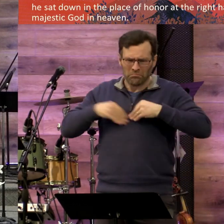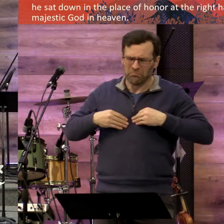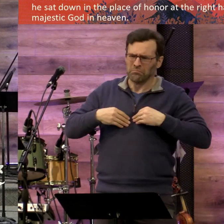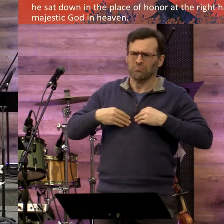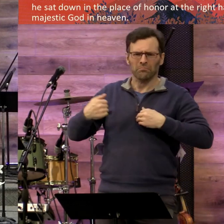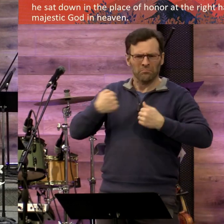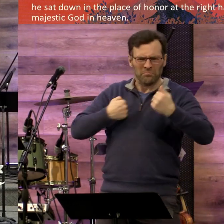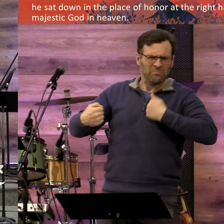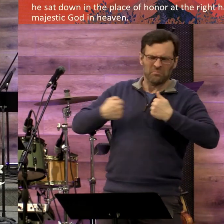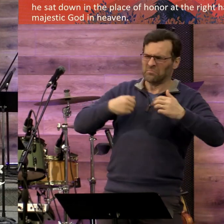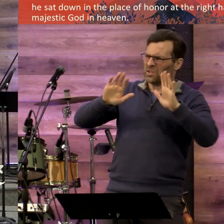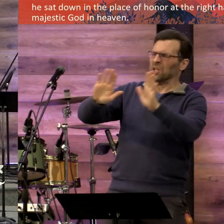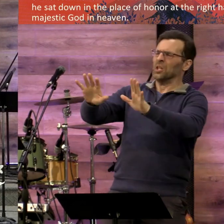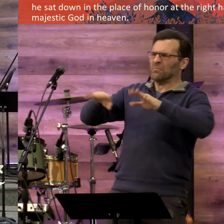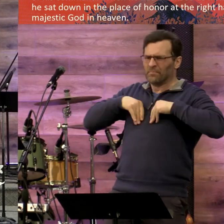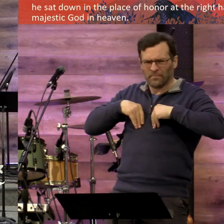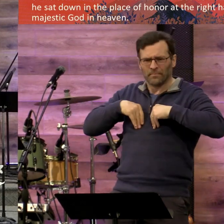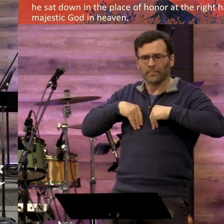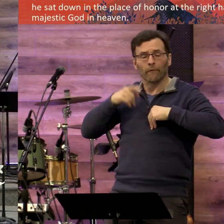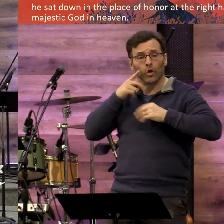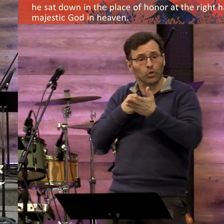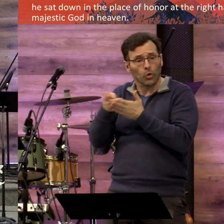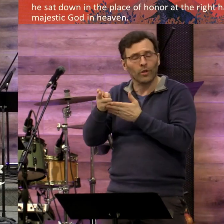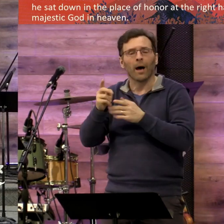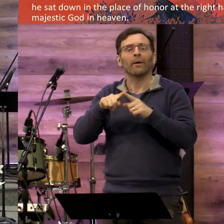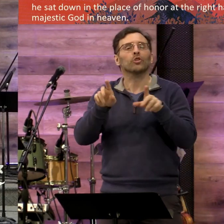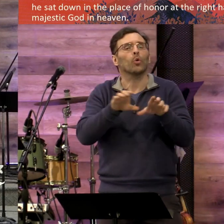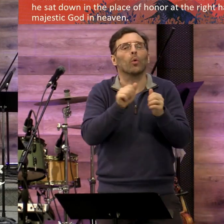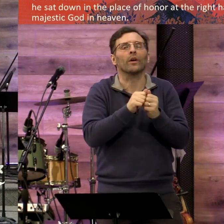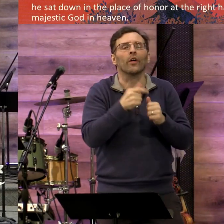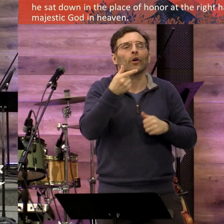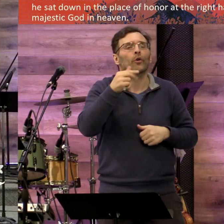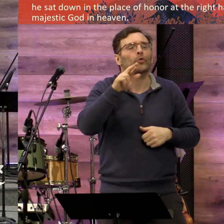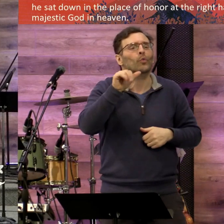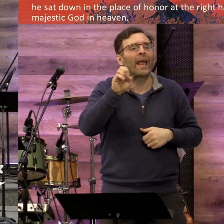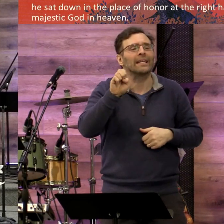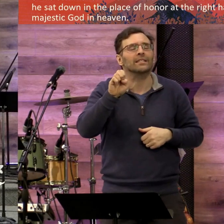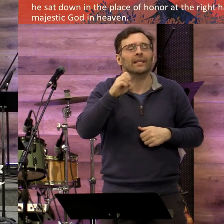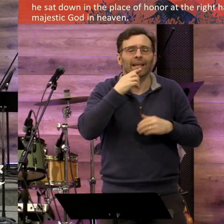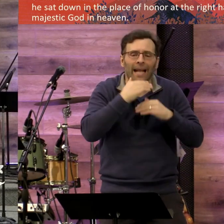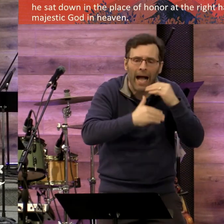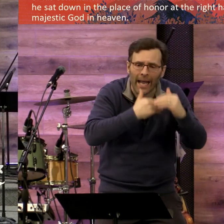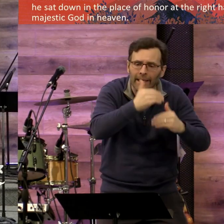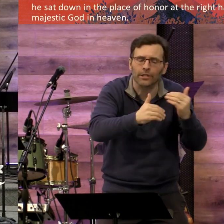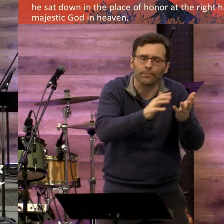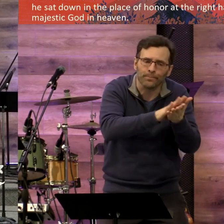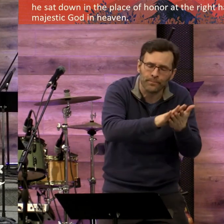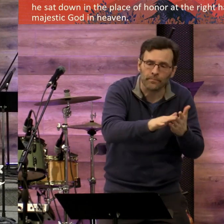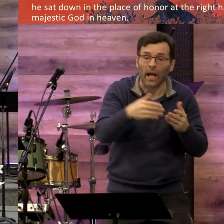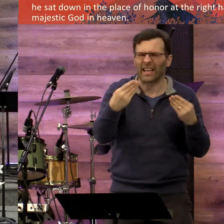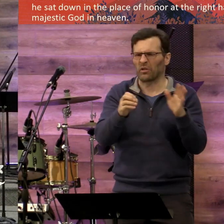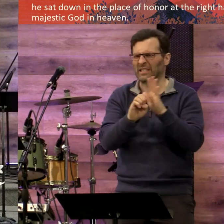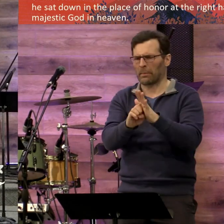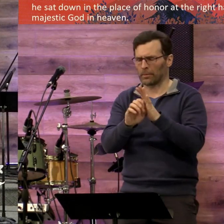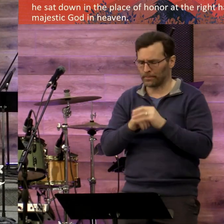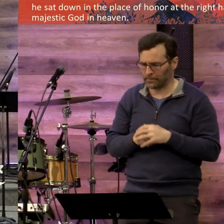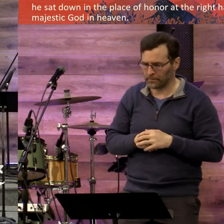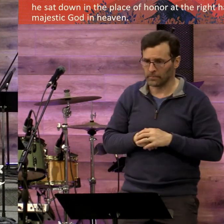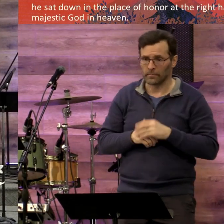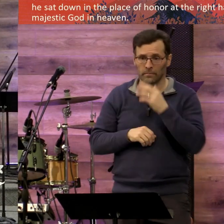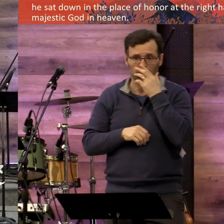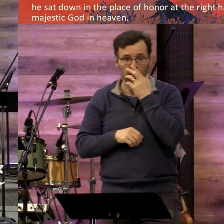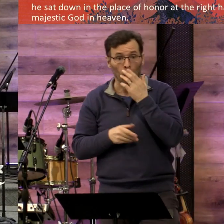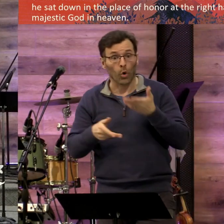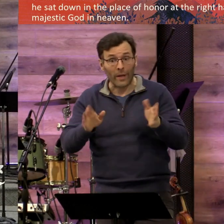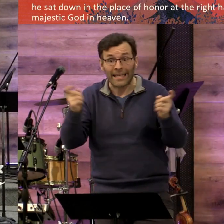in an uncompromising way, but do so with grace and kindness. Let me give you an example. Do we let